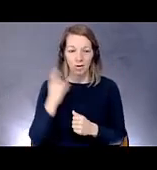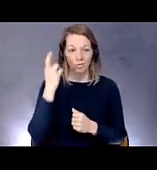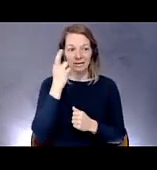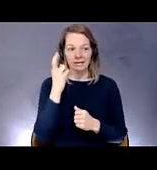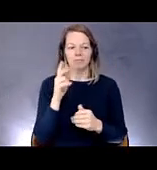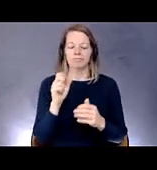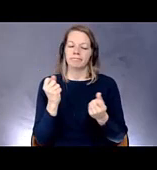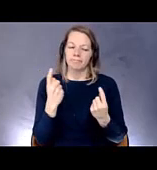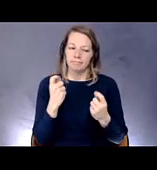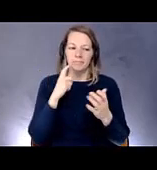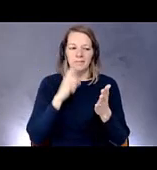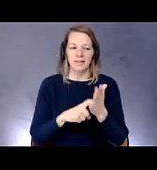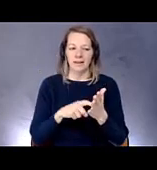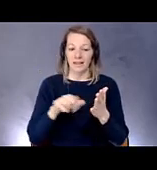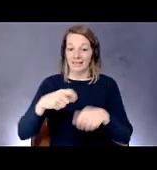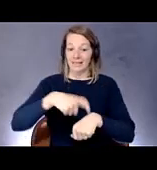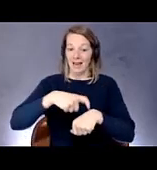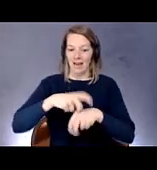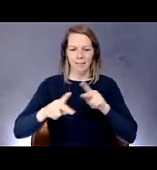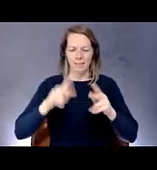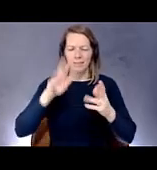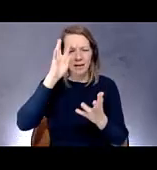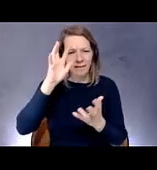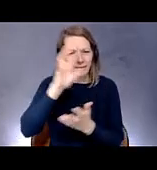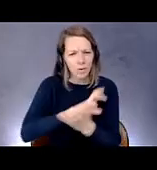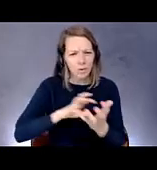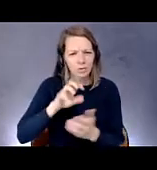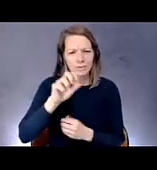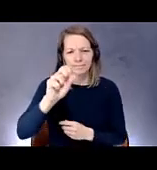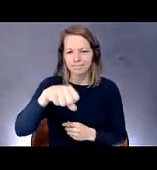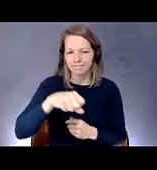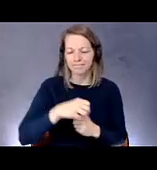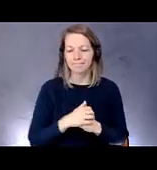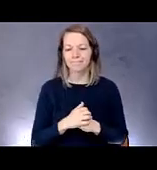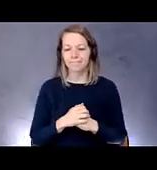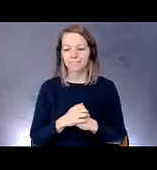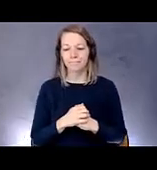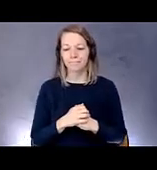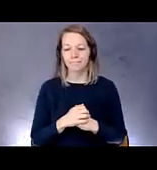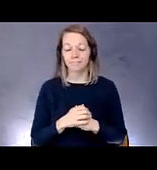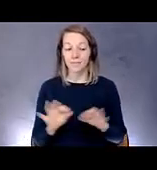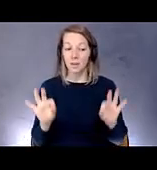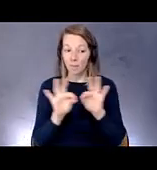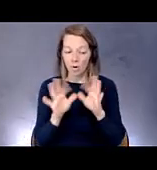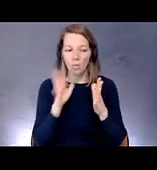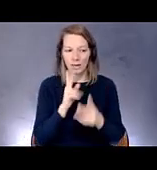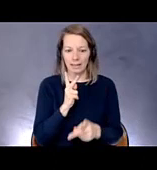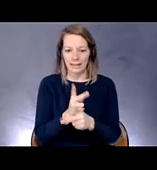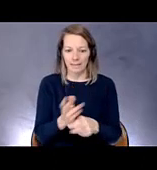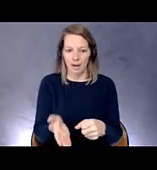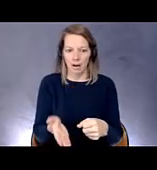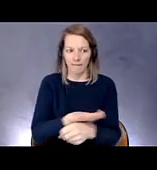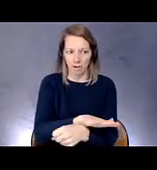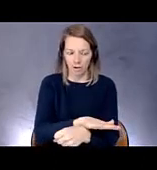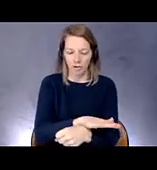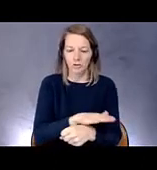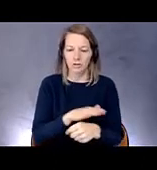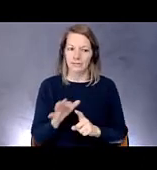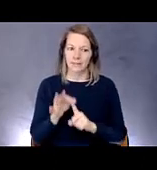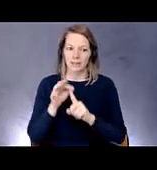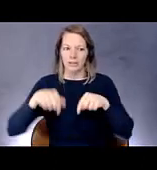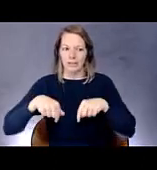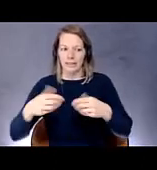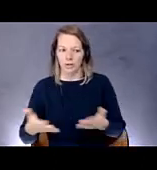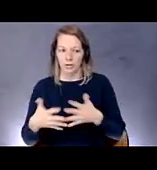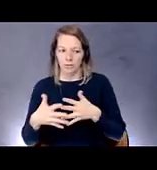that this is going to be a confusing time for people. But what is most important is that we keep them covered, because coverage, especially in this country,